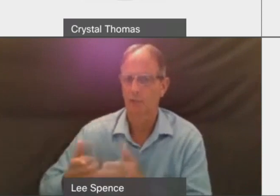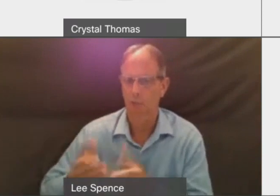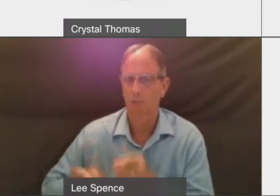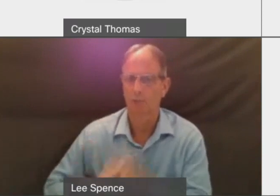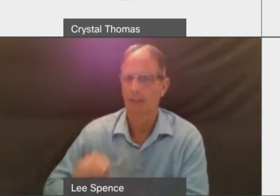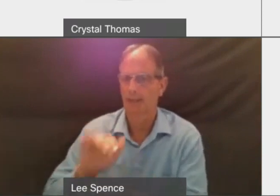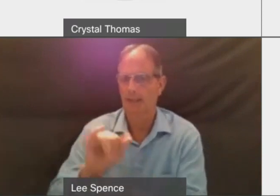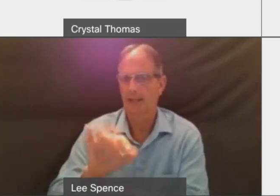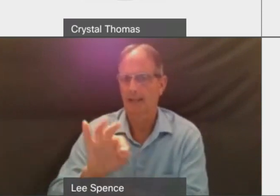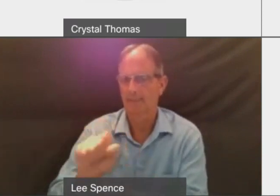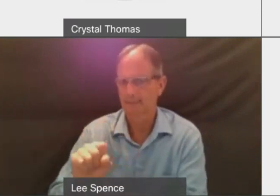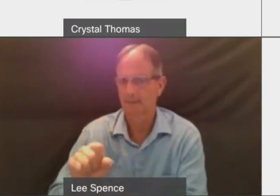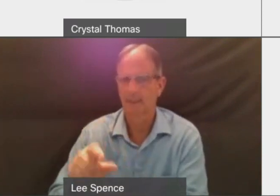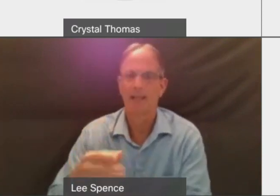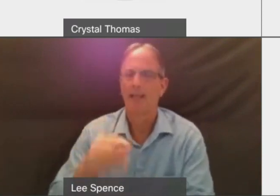not in the IDD waiver.